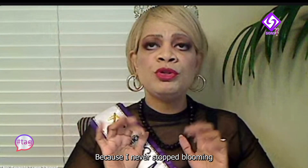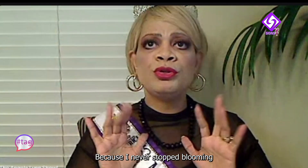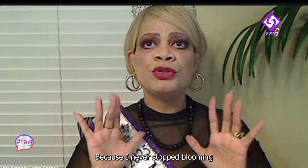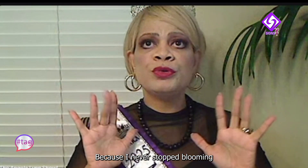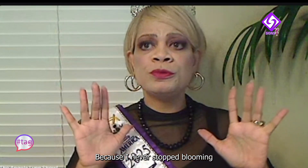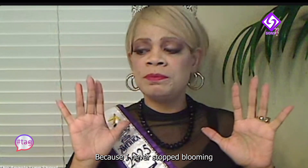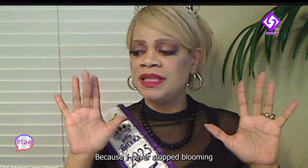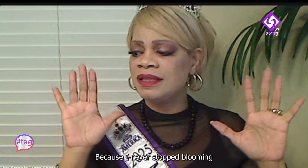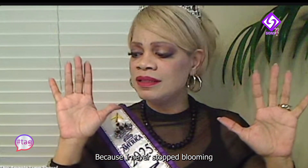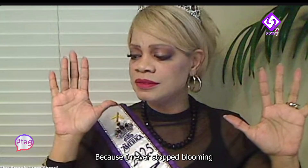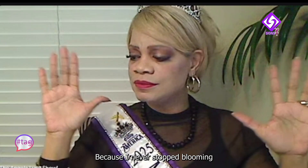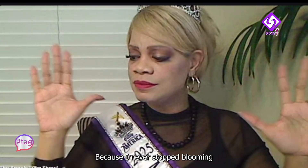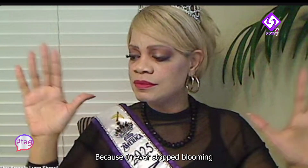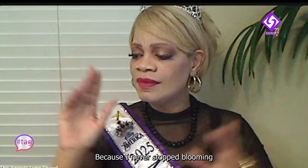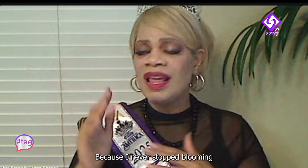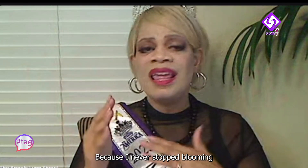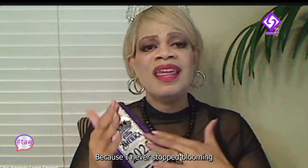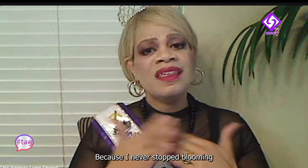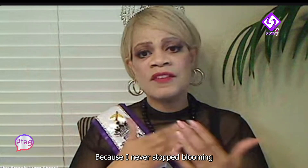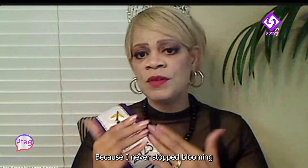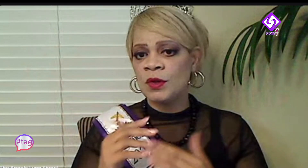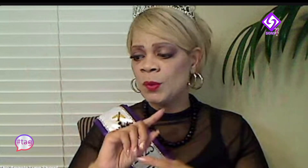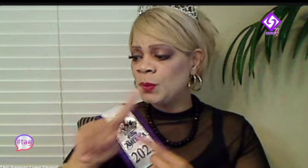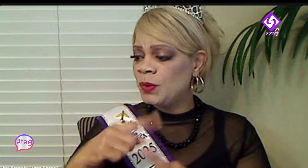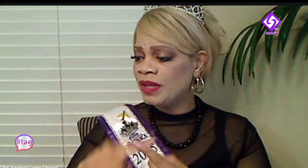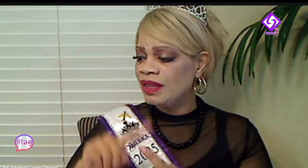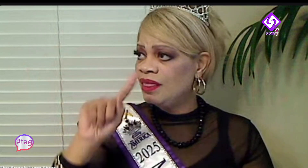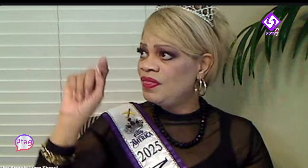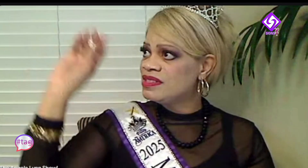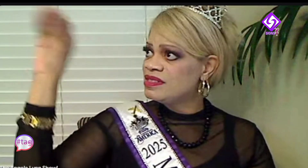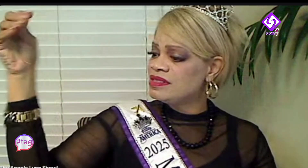because I never stopped blooming,